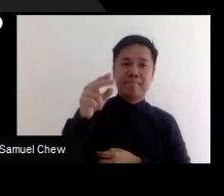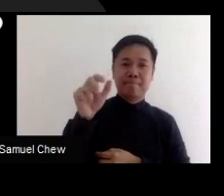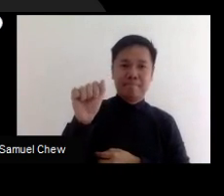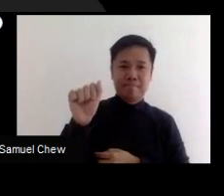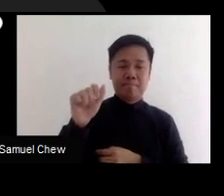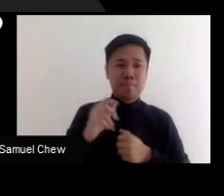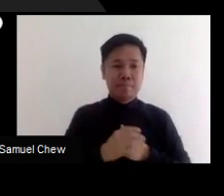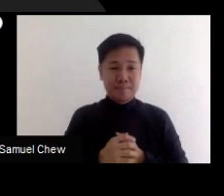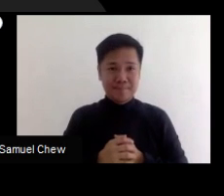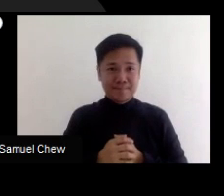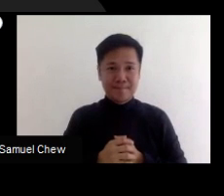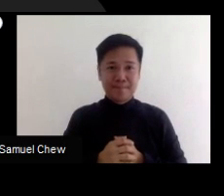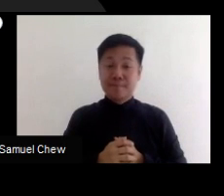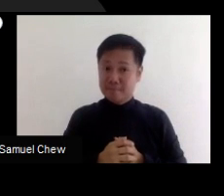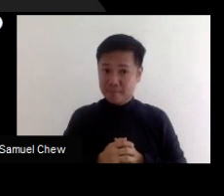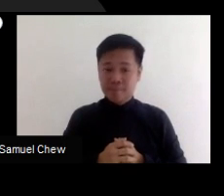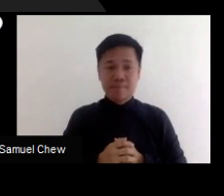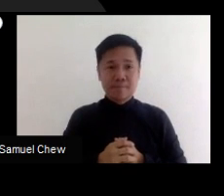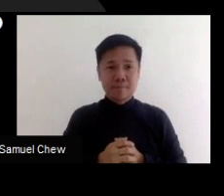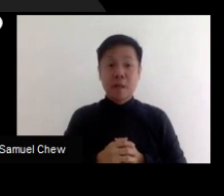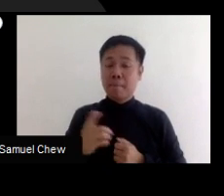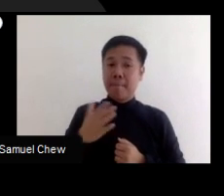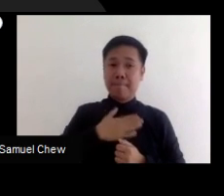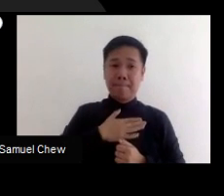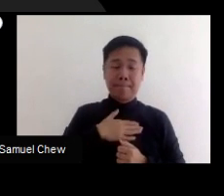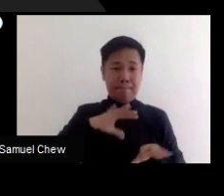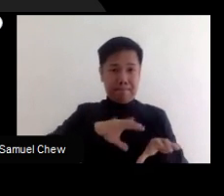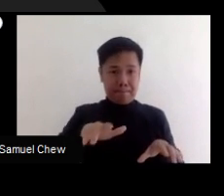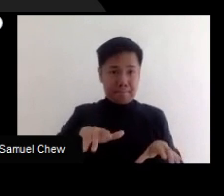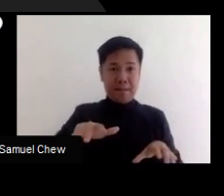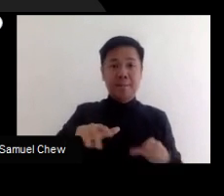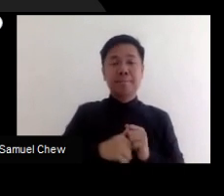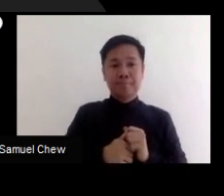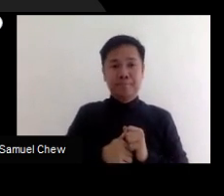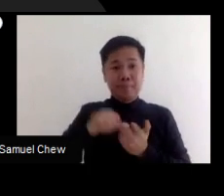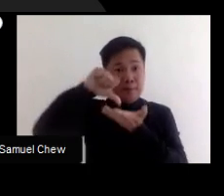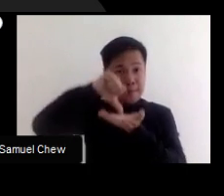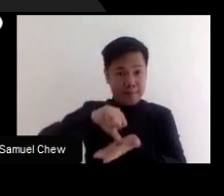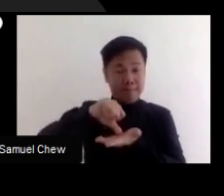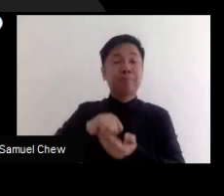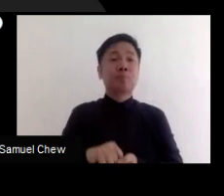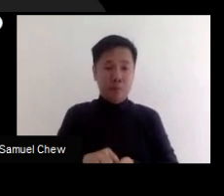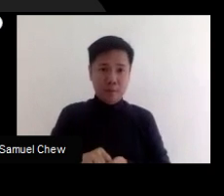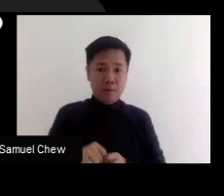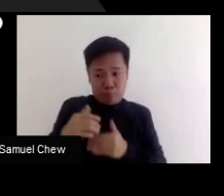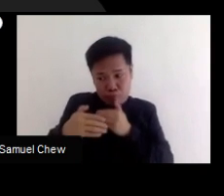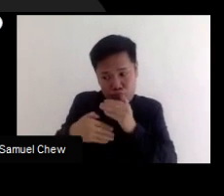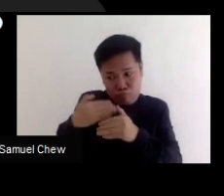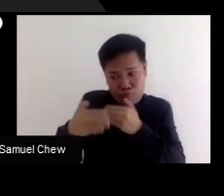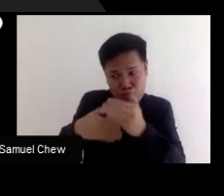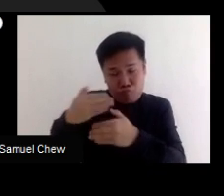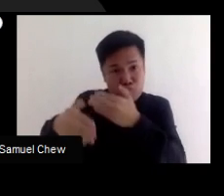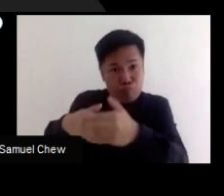say some report about my country. Iran has made considerable progress on indicator